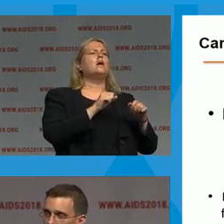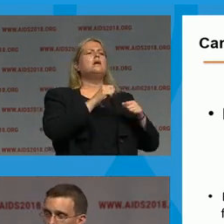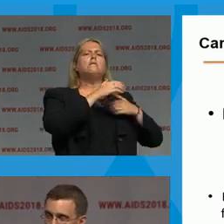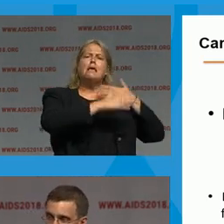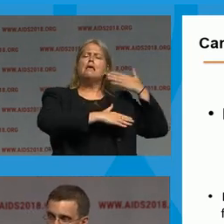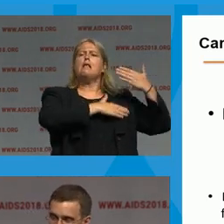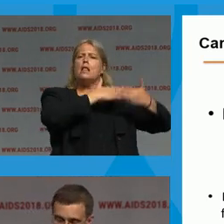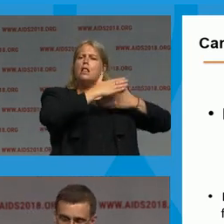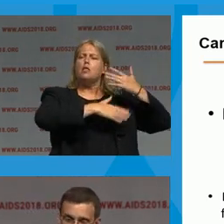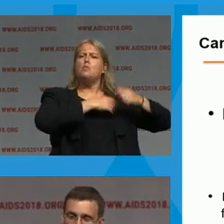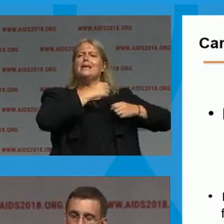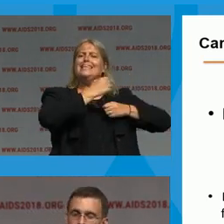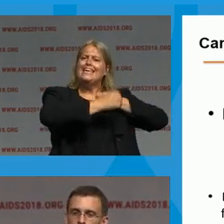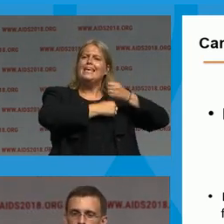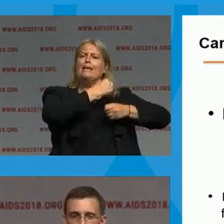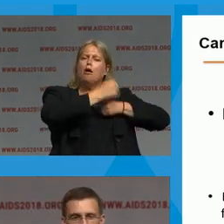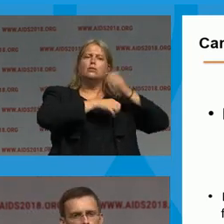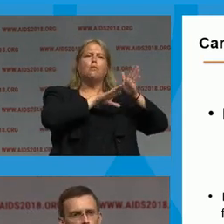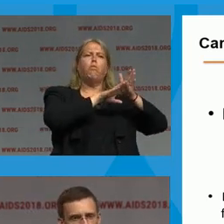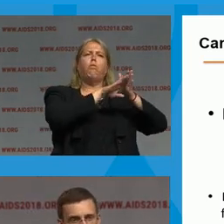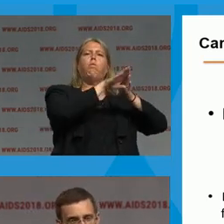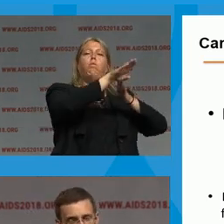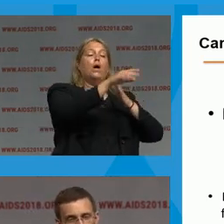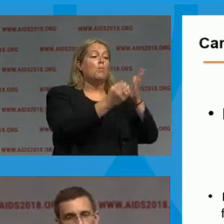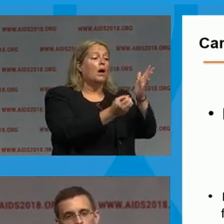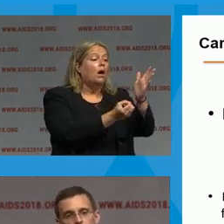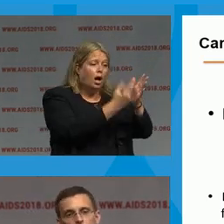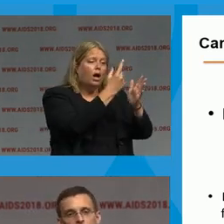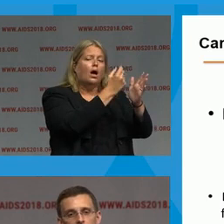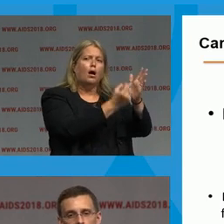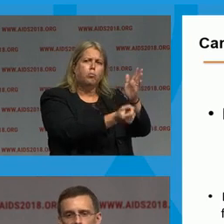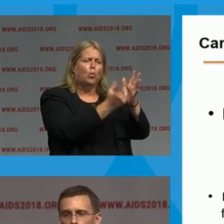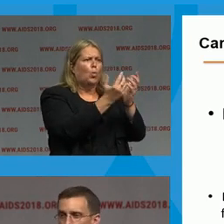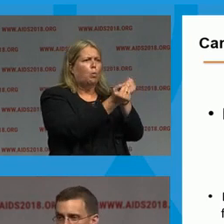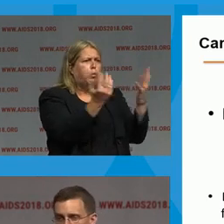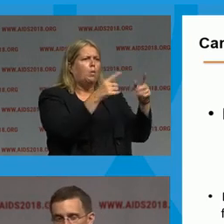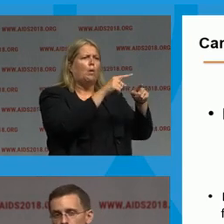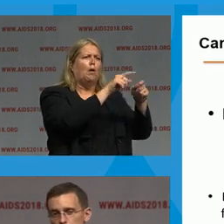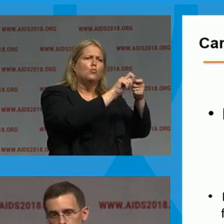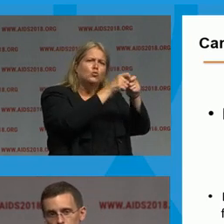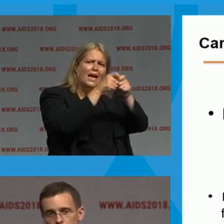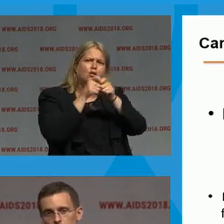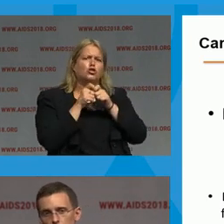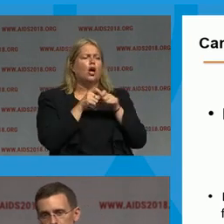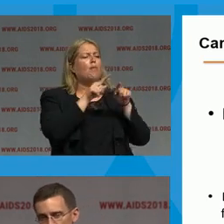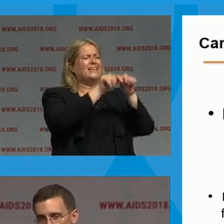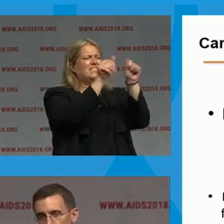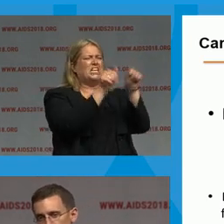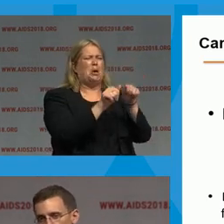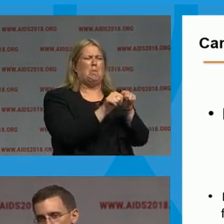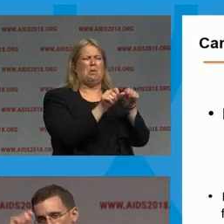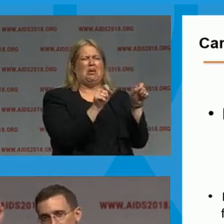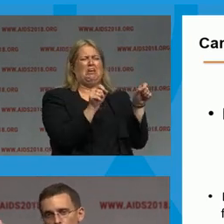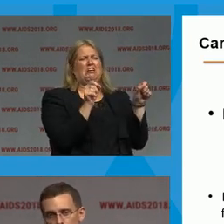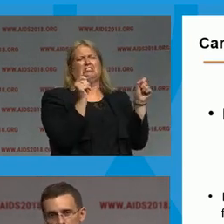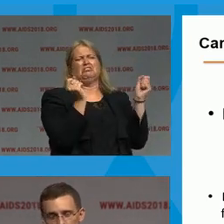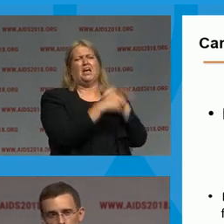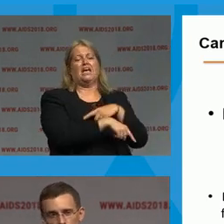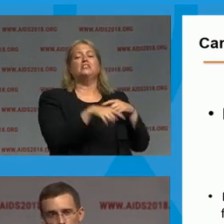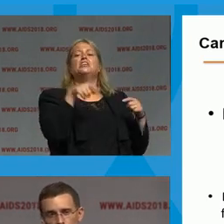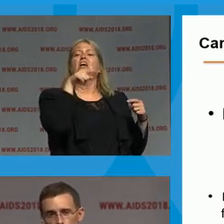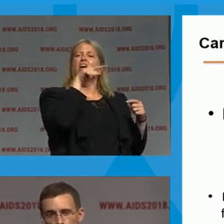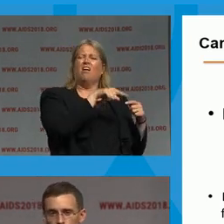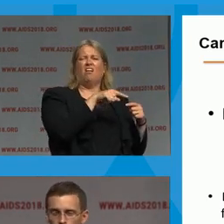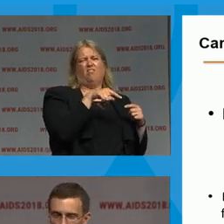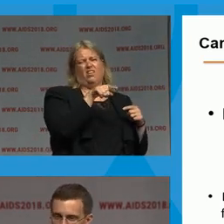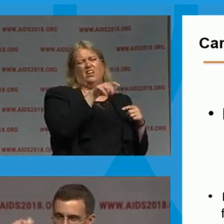they have some unusual features. They have a lot of mutation, and they have a weird shape, a very long, what we call a